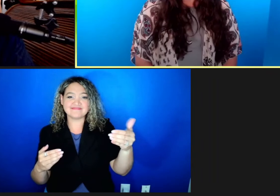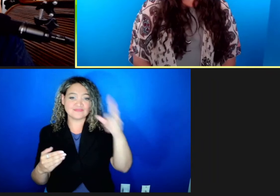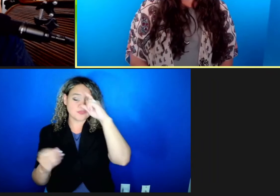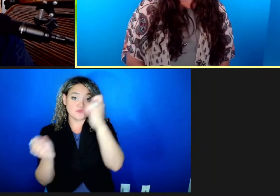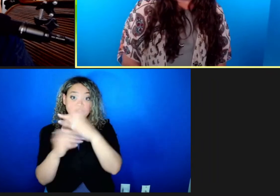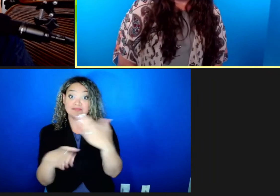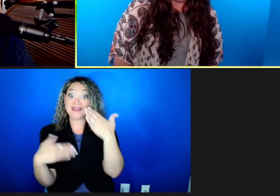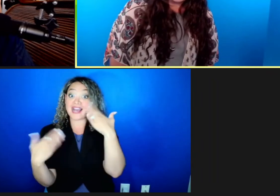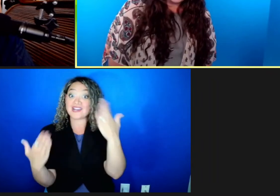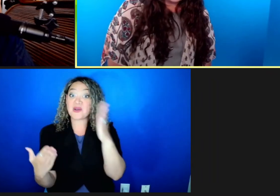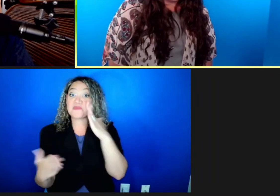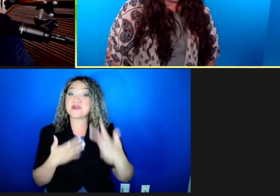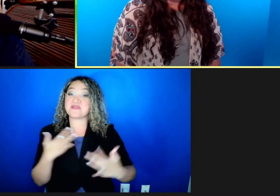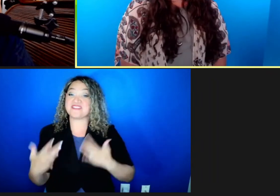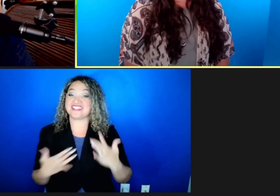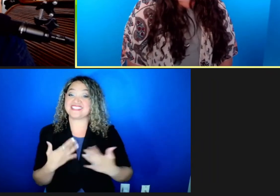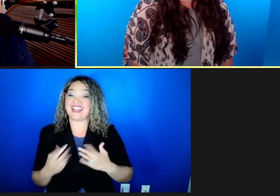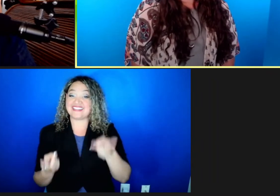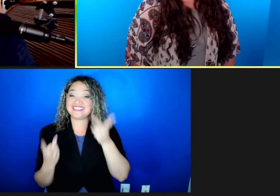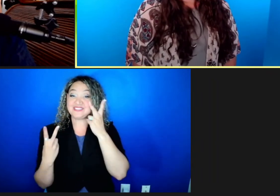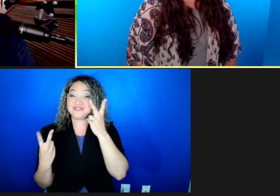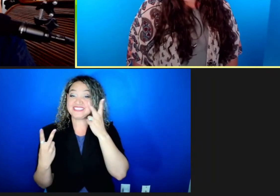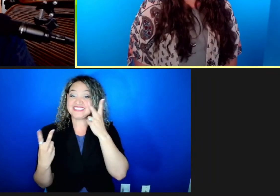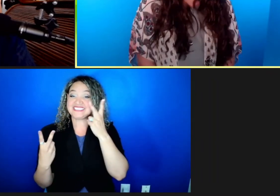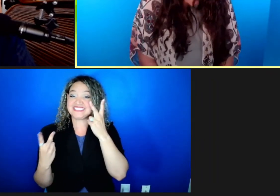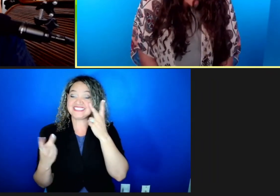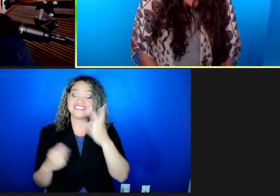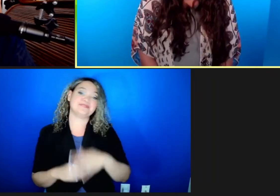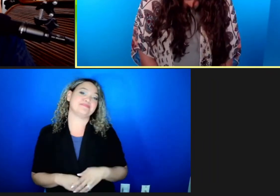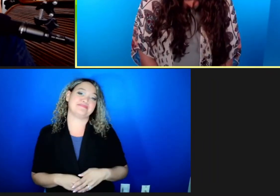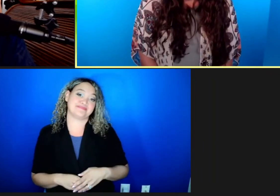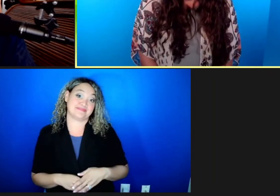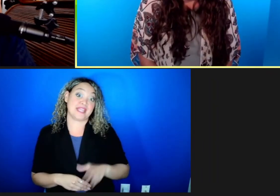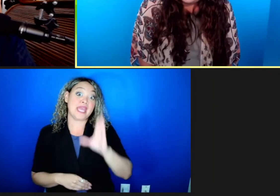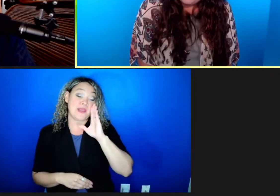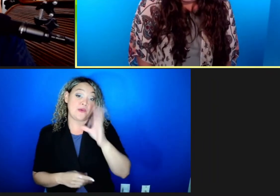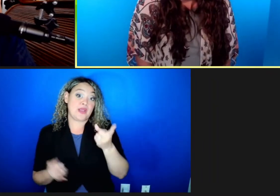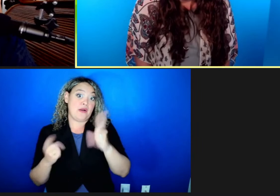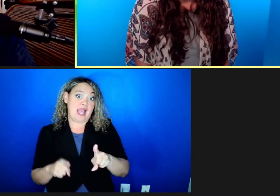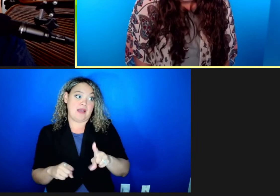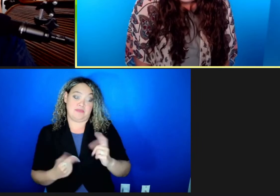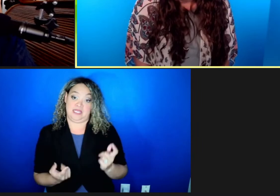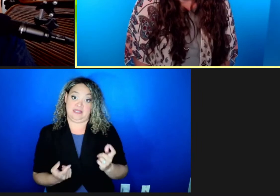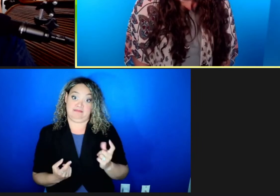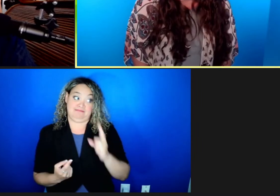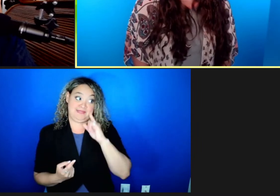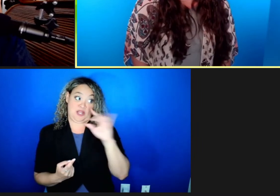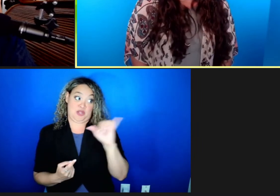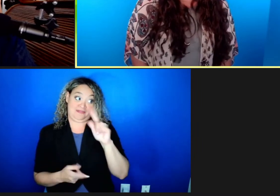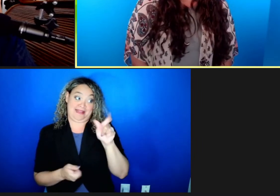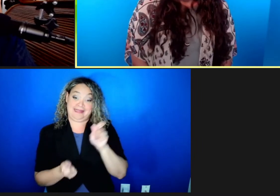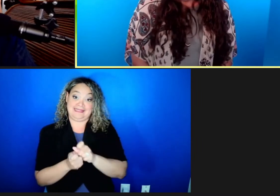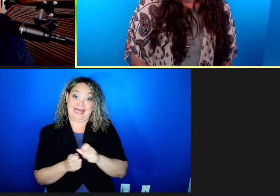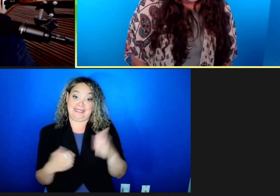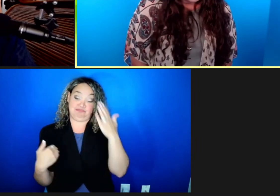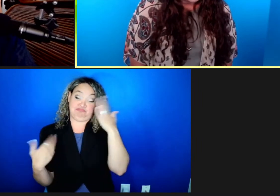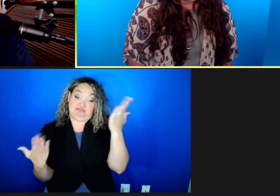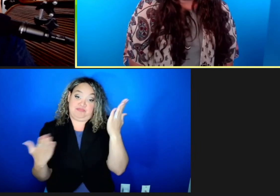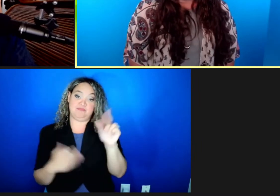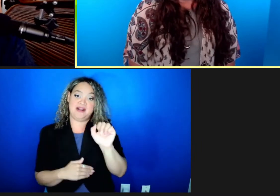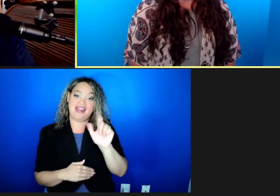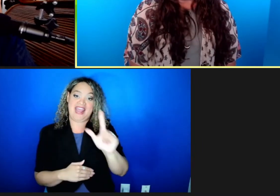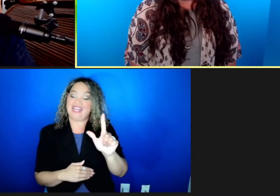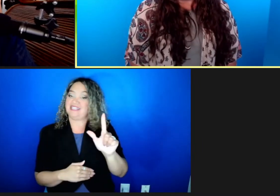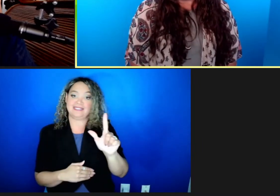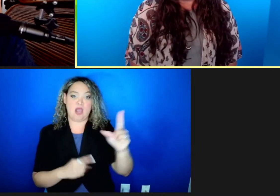know, it'll be exciting to see, and but it'll be here. I don't know exactly what it'll look like, but ASL has